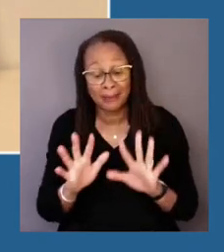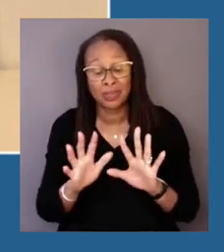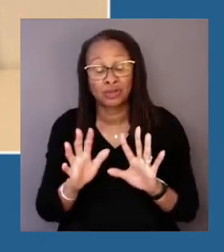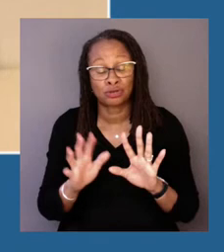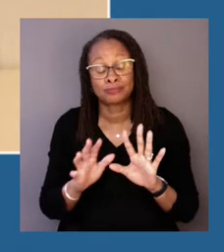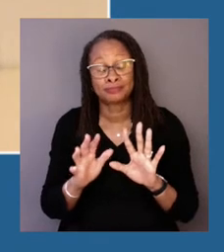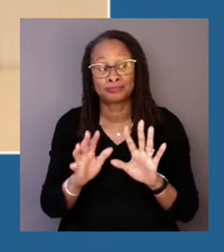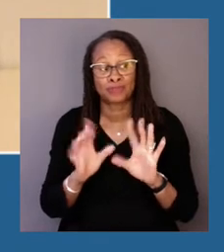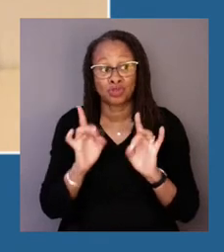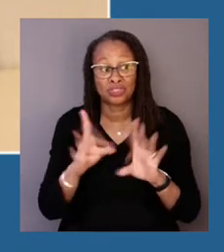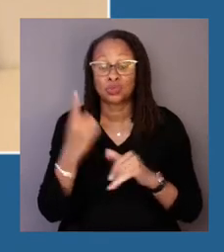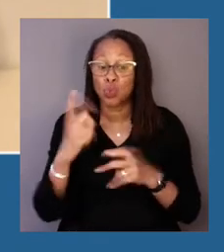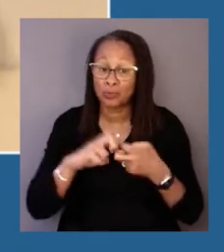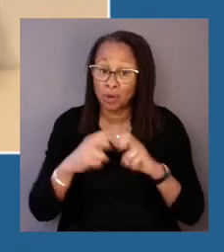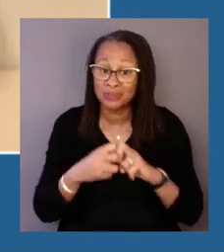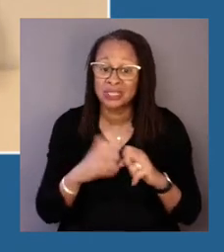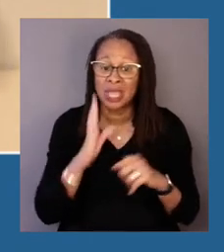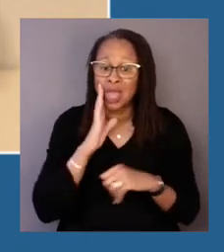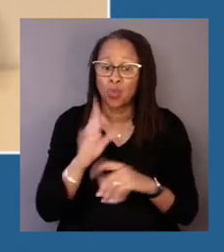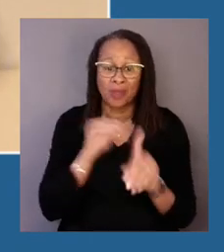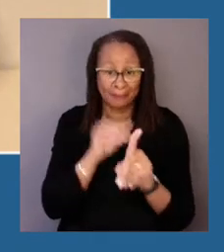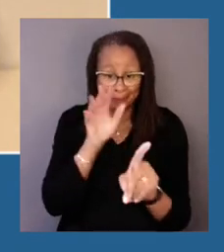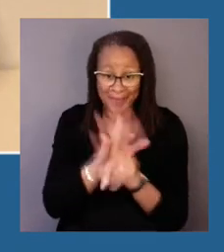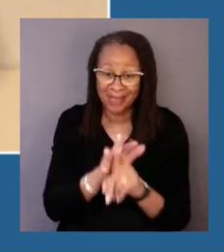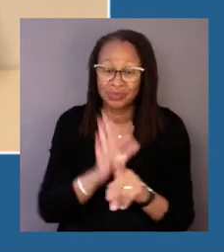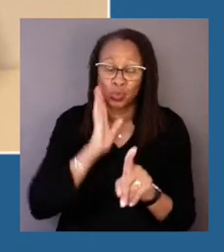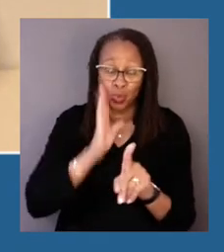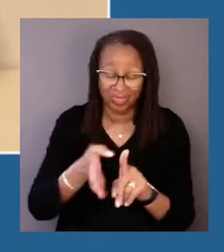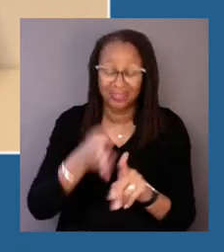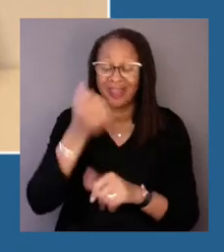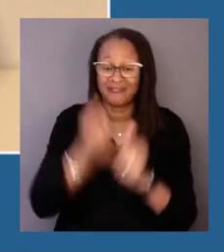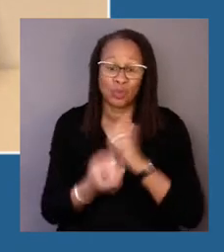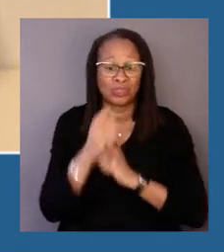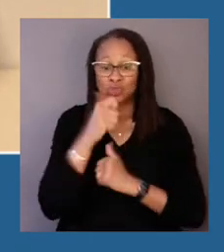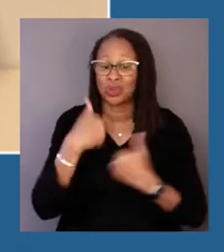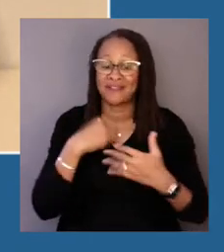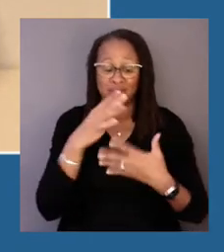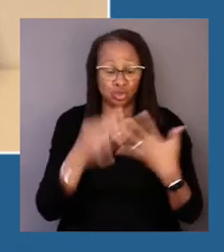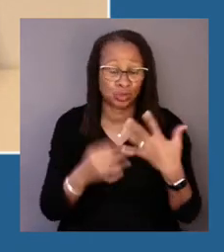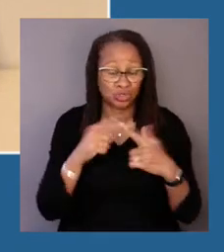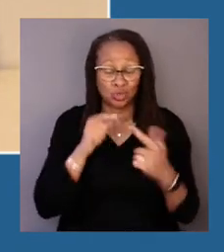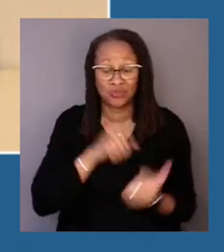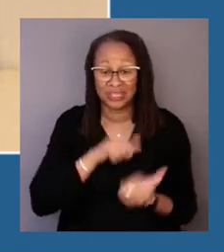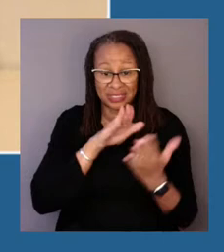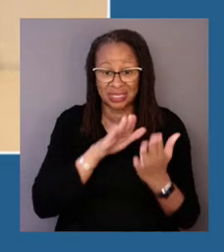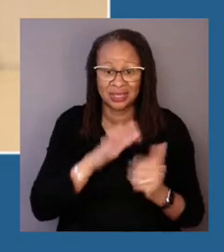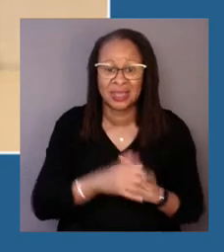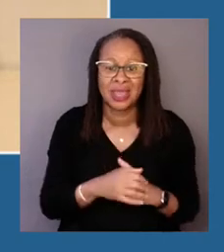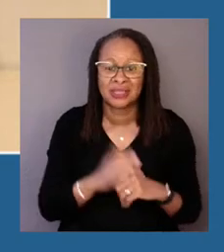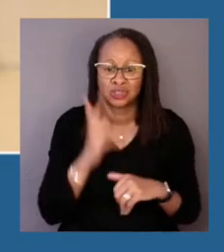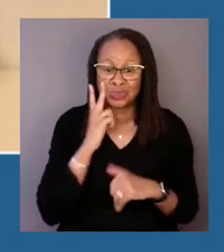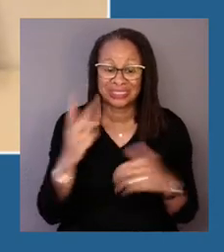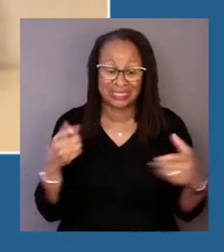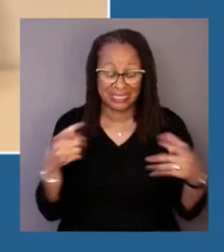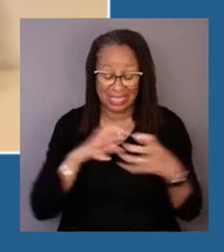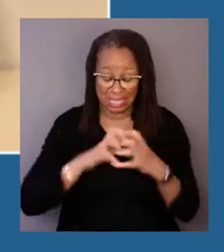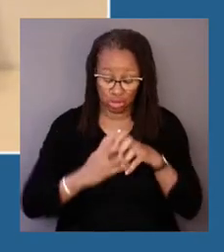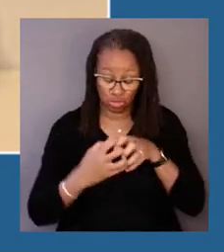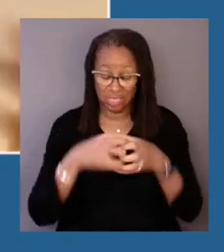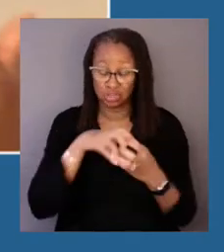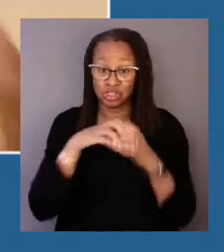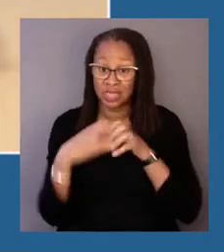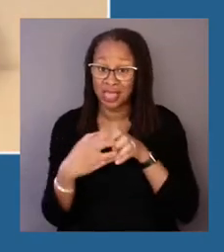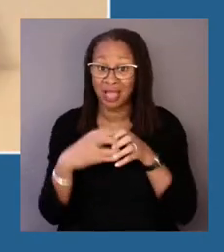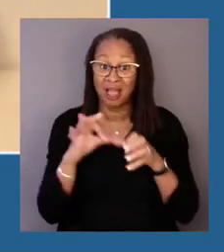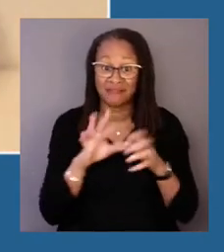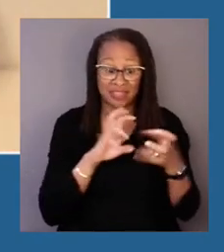know, it's going to impact everyone and we have like no choice but to face it. So kind of like seeing the intersectionality between kind of the issues that,